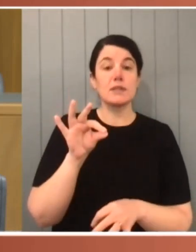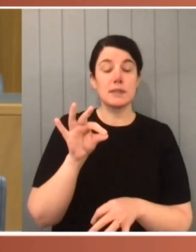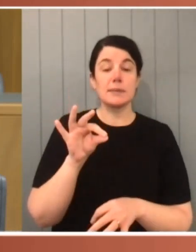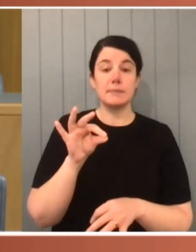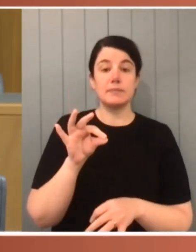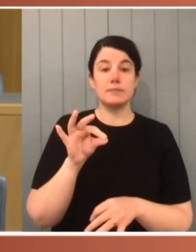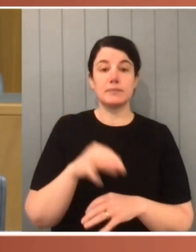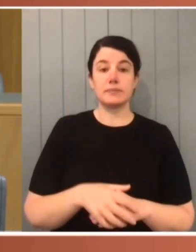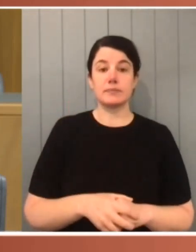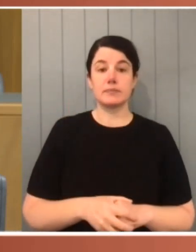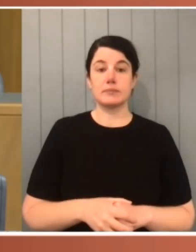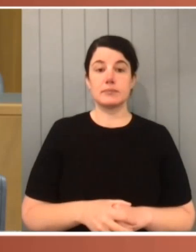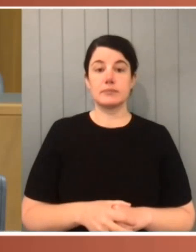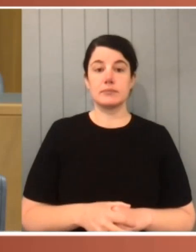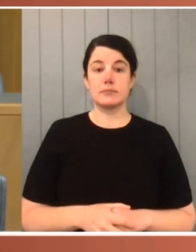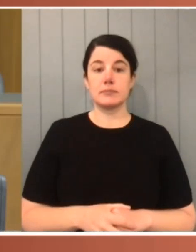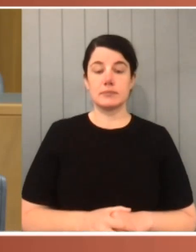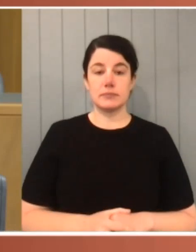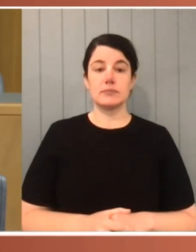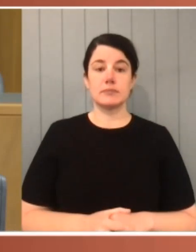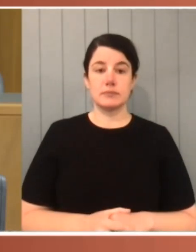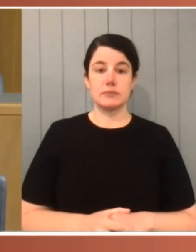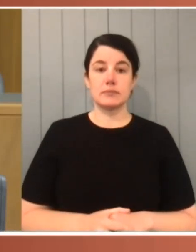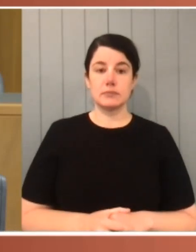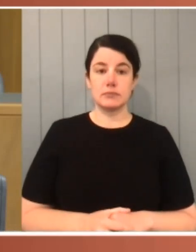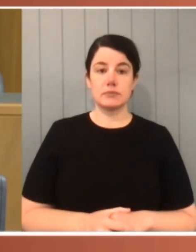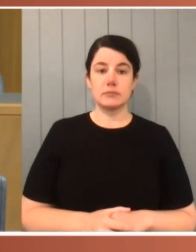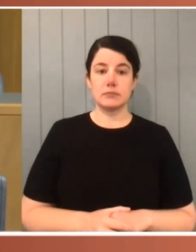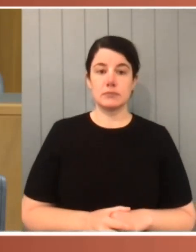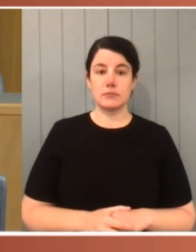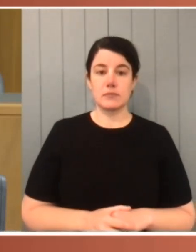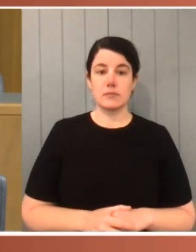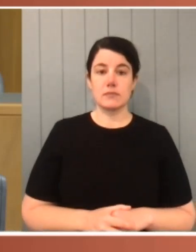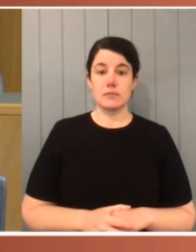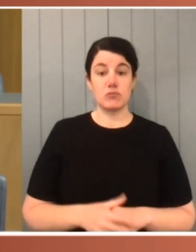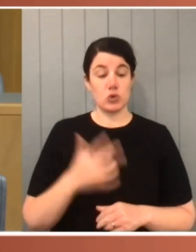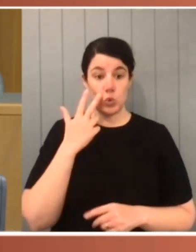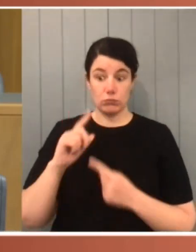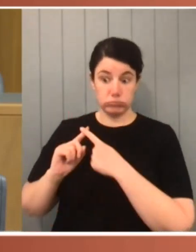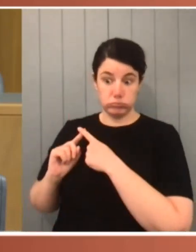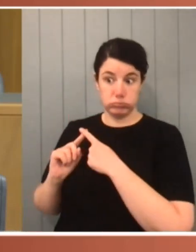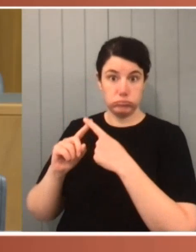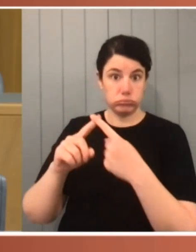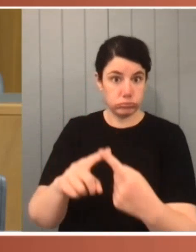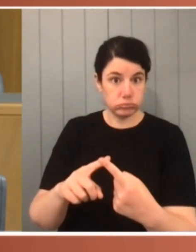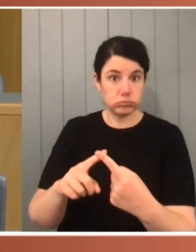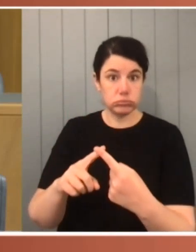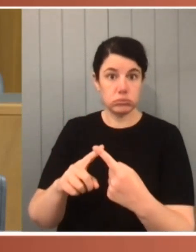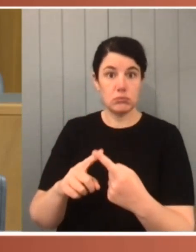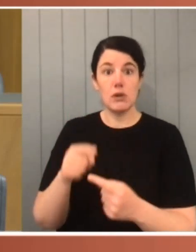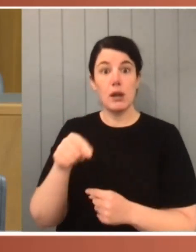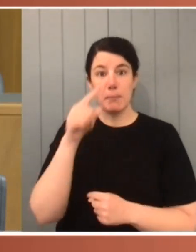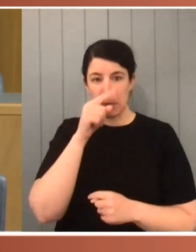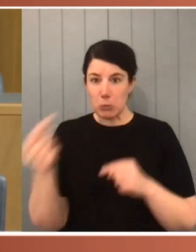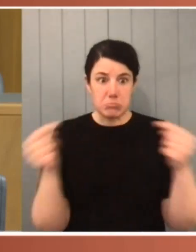seemingly impregnable is the practice if measured by its durability, the dearth of controversy over it,